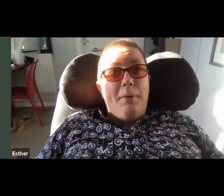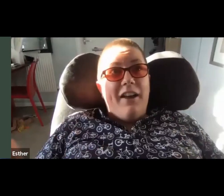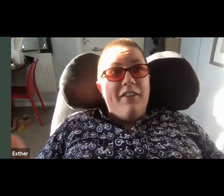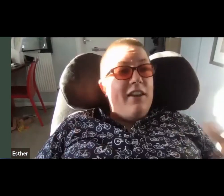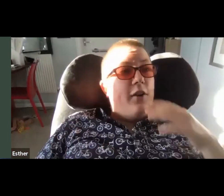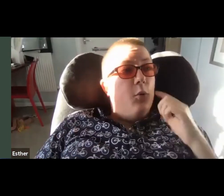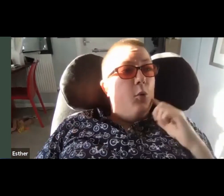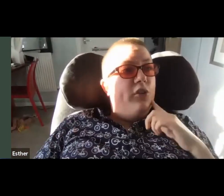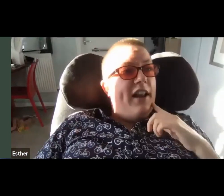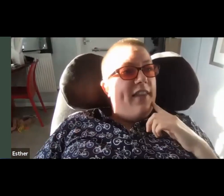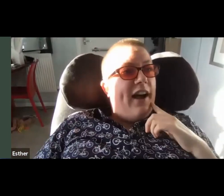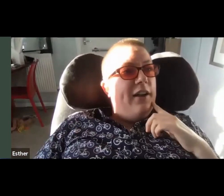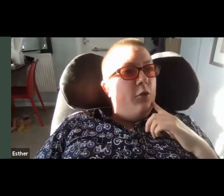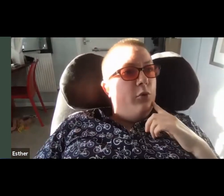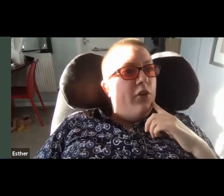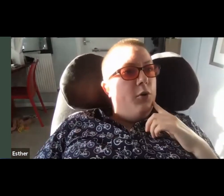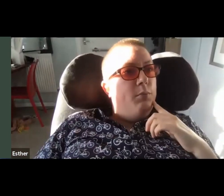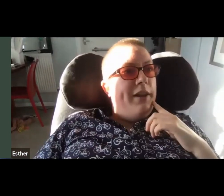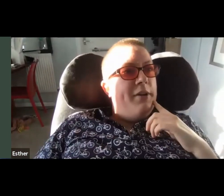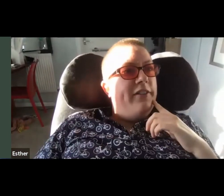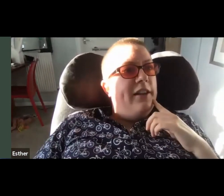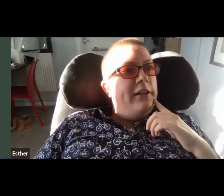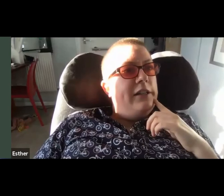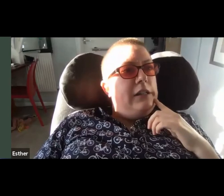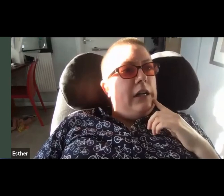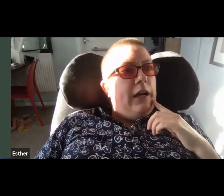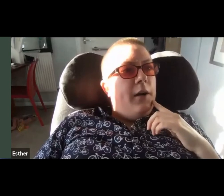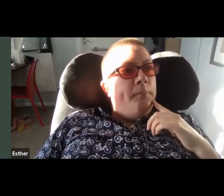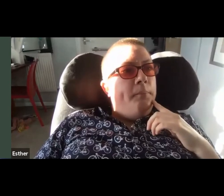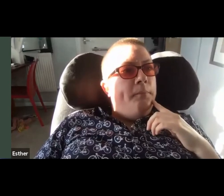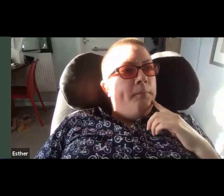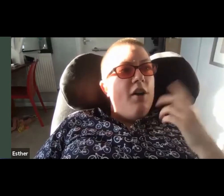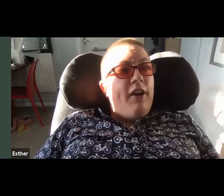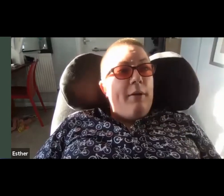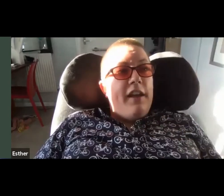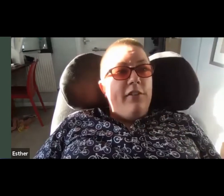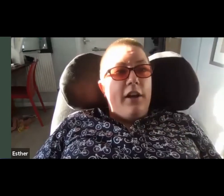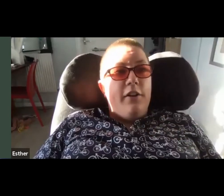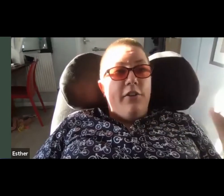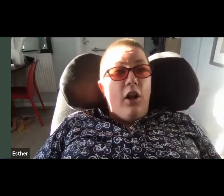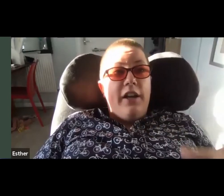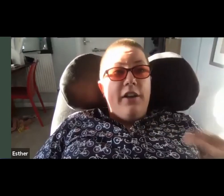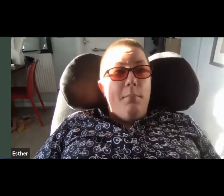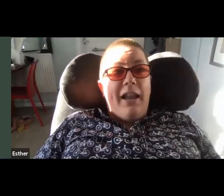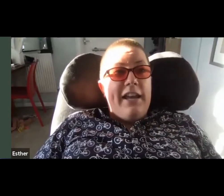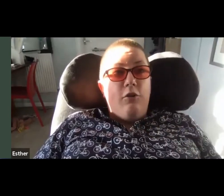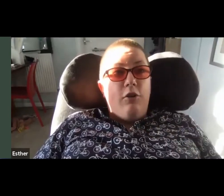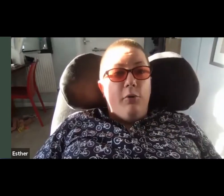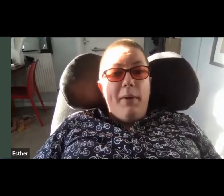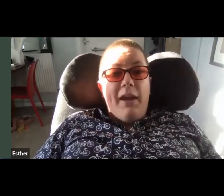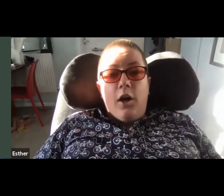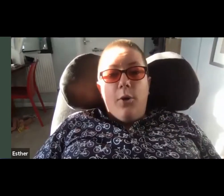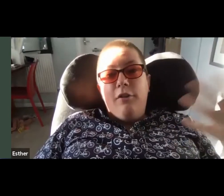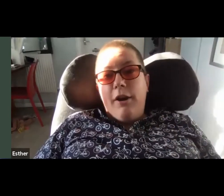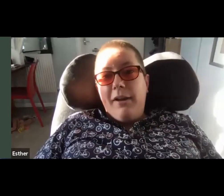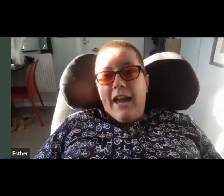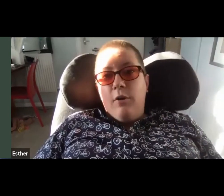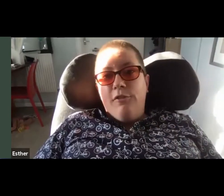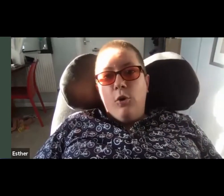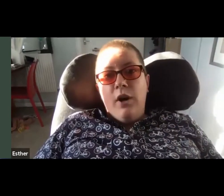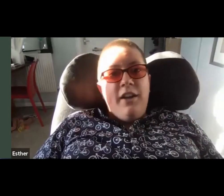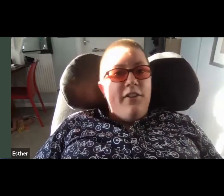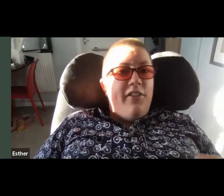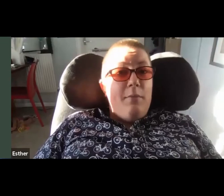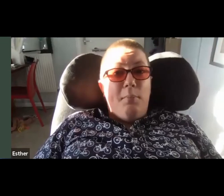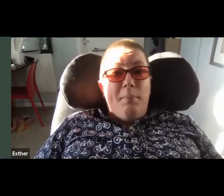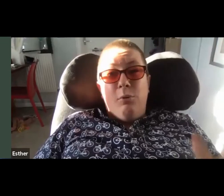our capacity to coordinate that is also limited. I found things like Natalya's Complaining Cripples Bingo incredibly